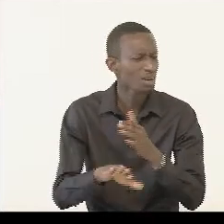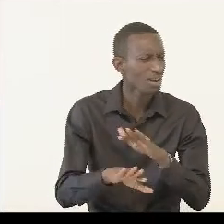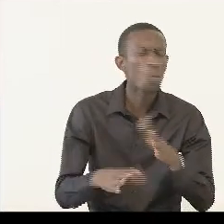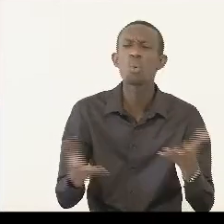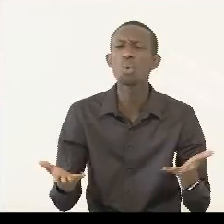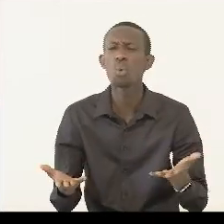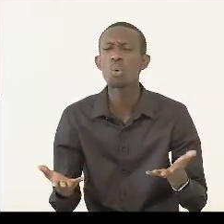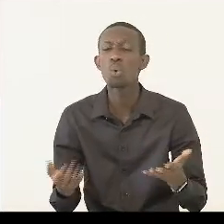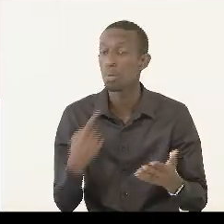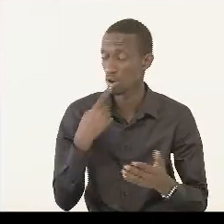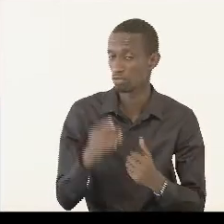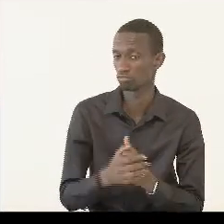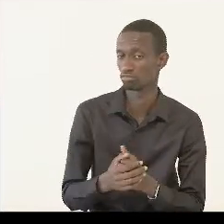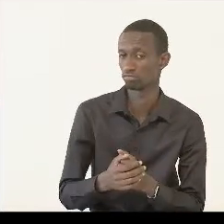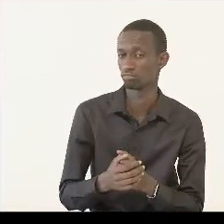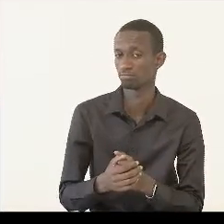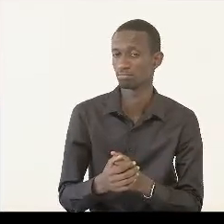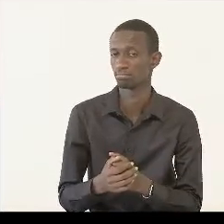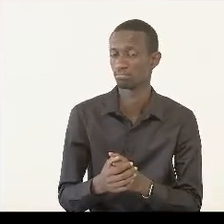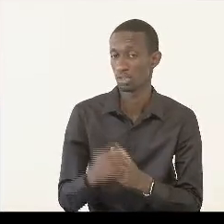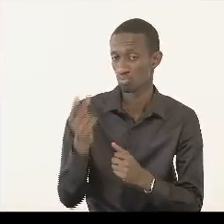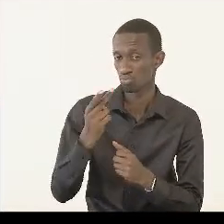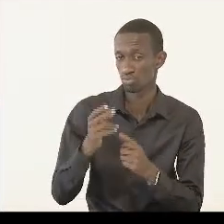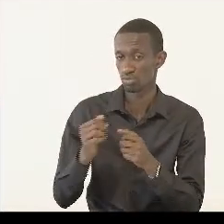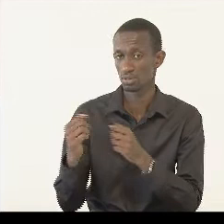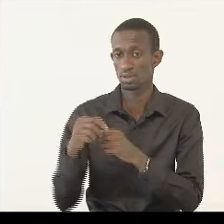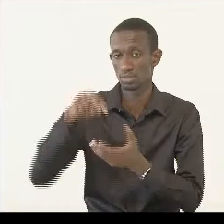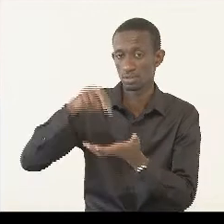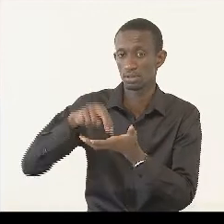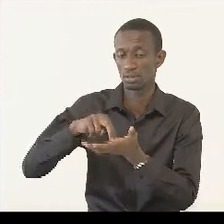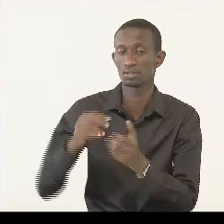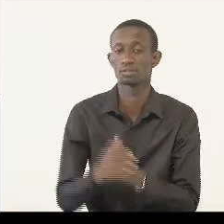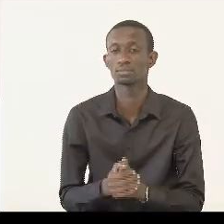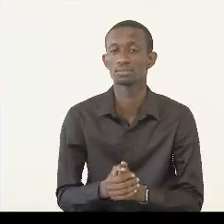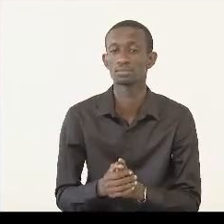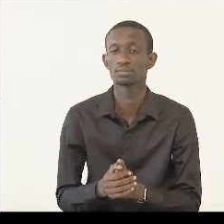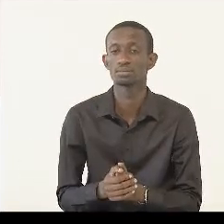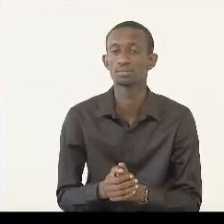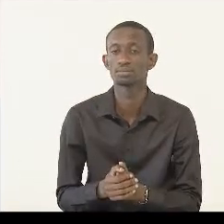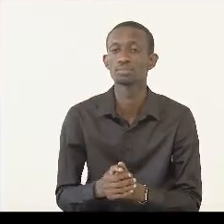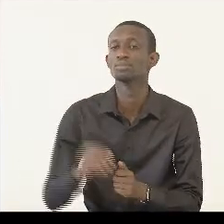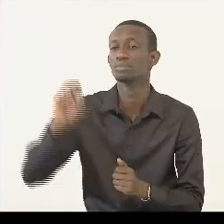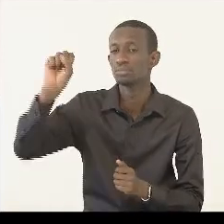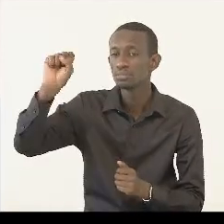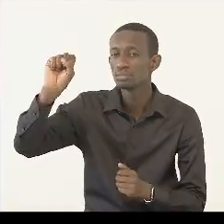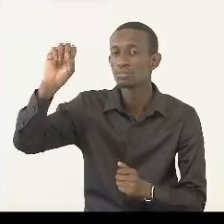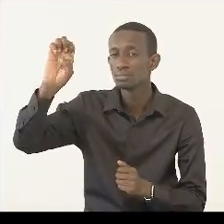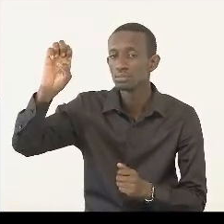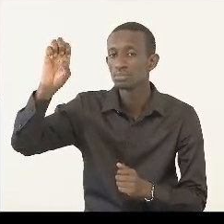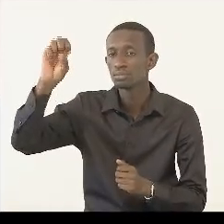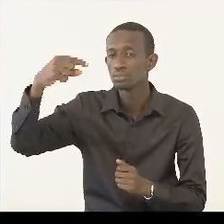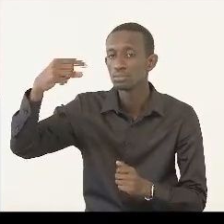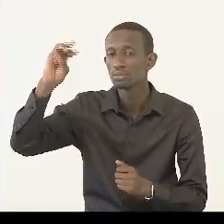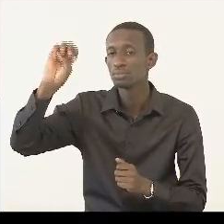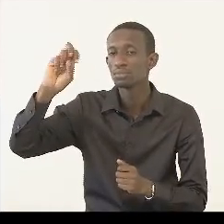saying the 2 strands. Okay. So a segment of the DNA, like a whole